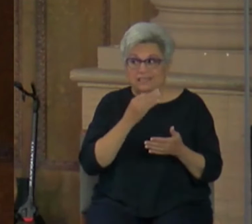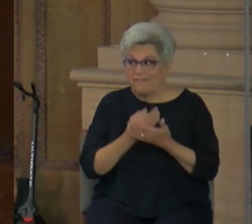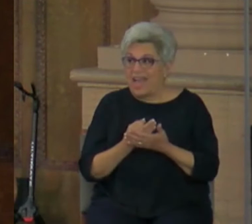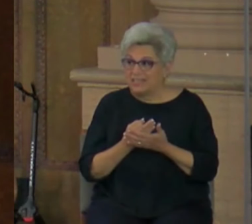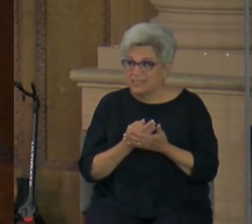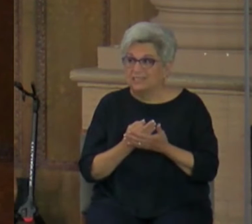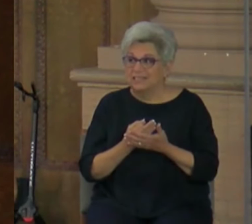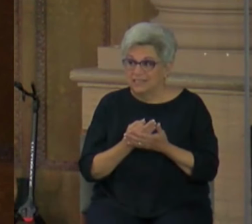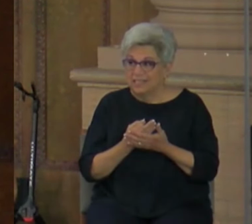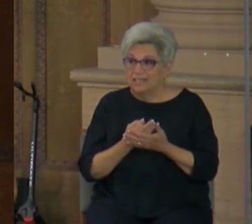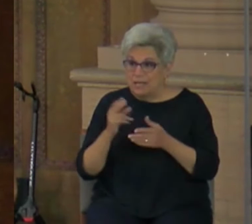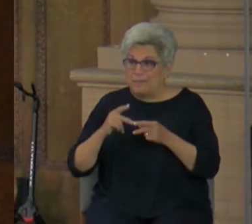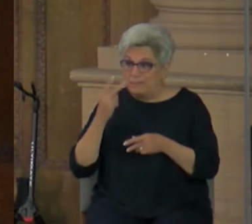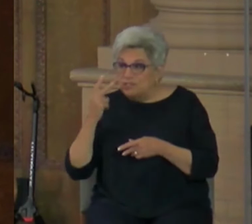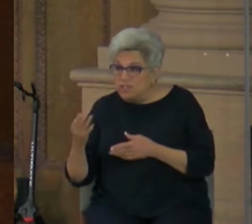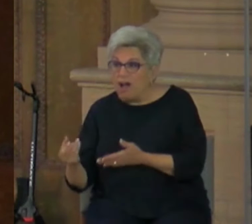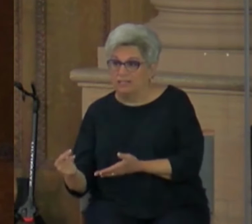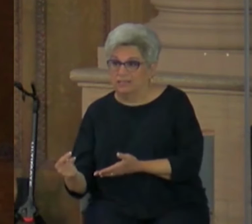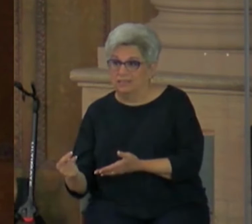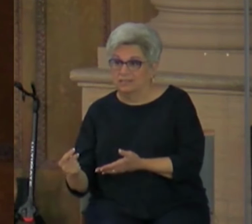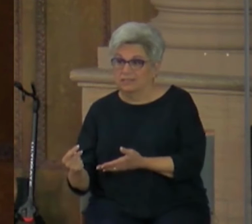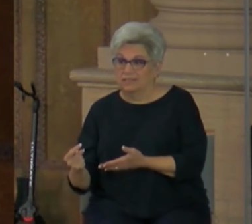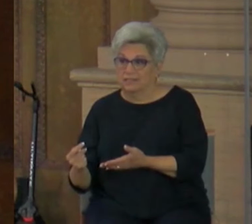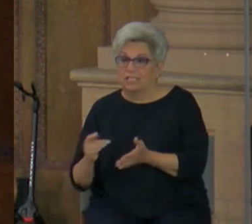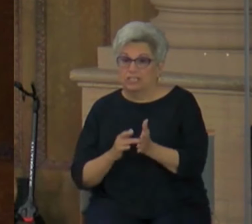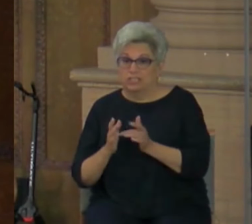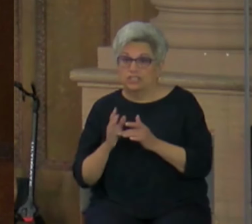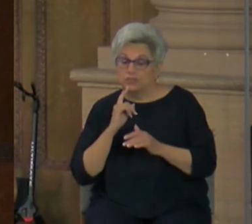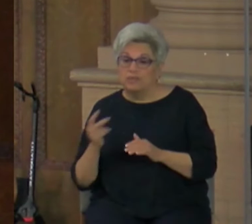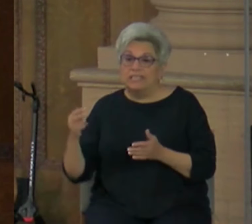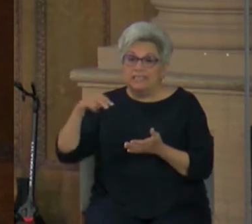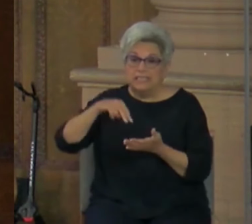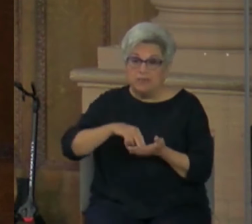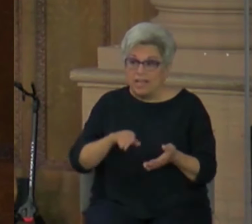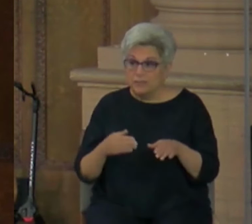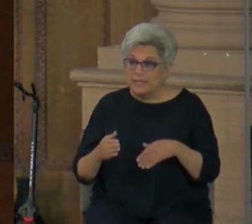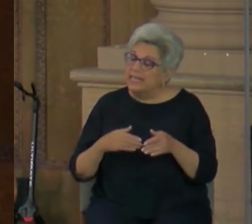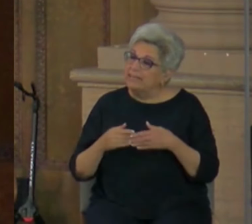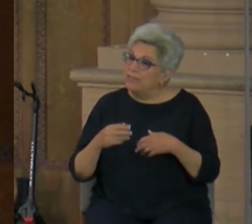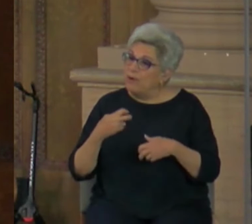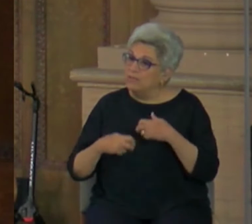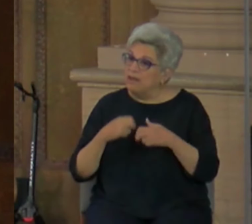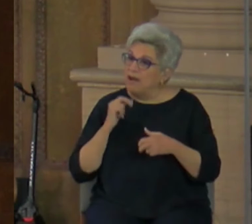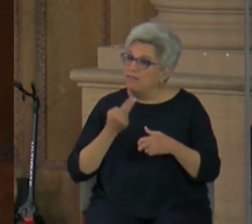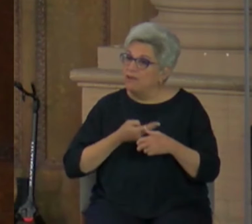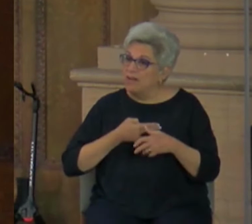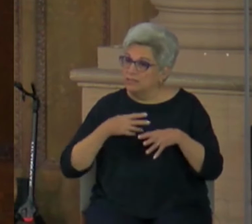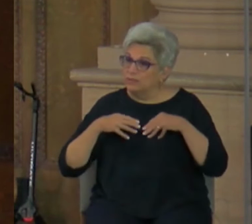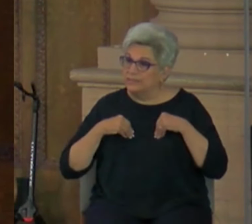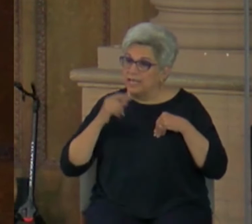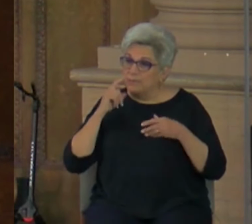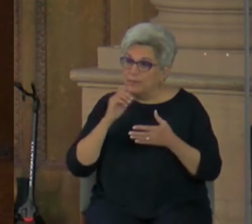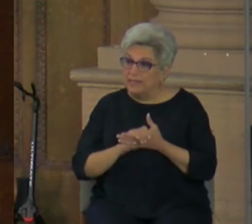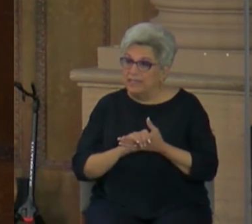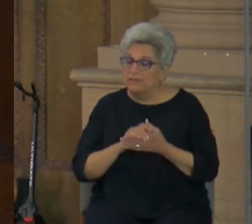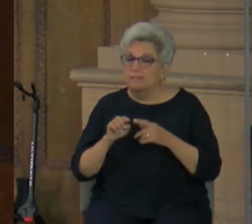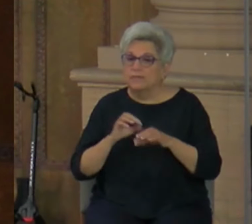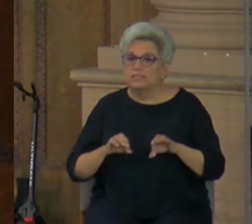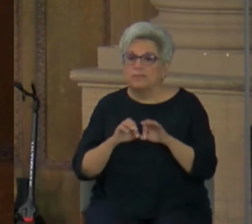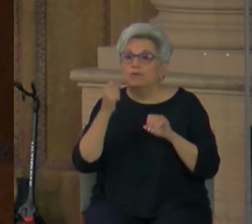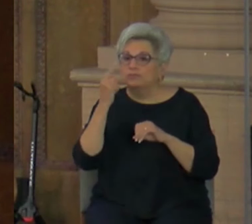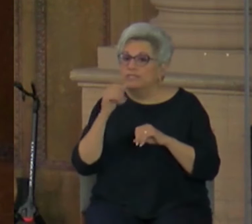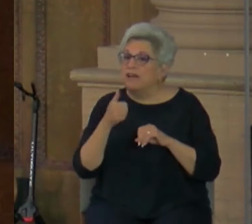as eyewitness historical accounts. Jesus really did rise from the dead, even though that's hard for us to believe. But it's important to realize that